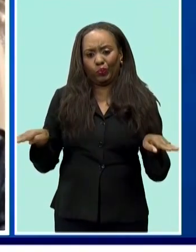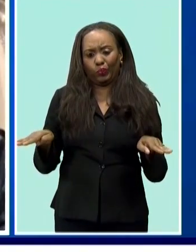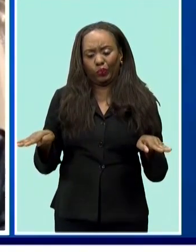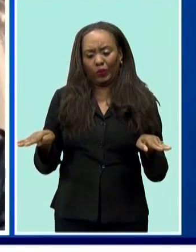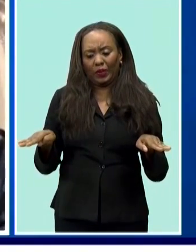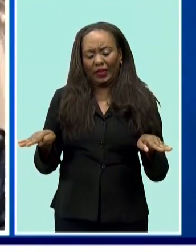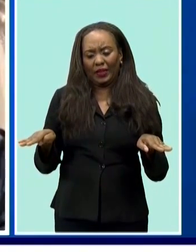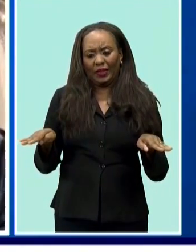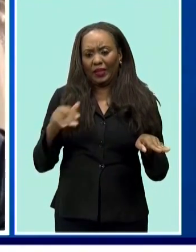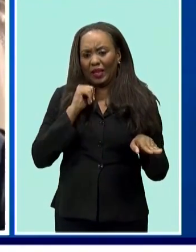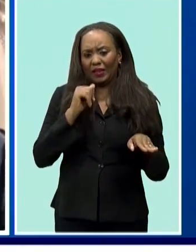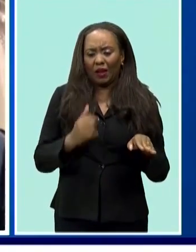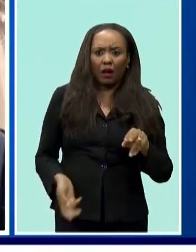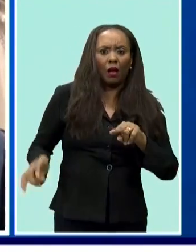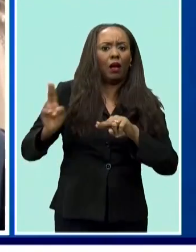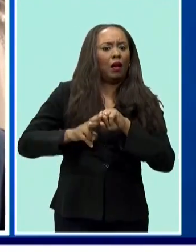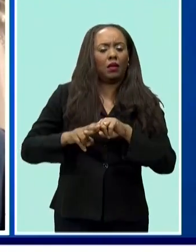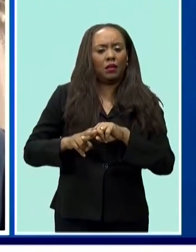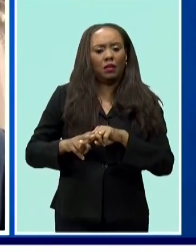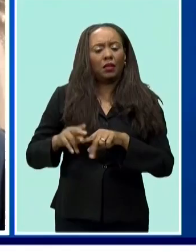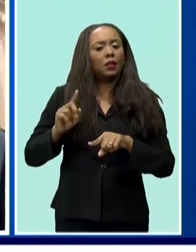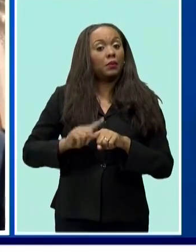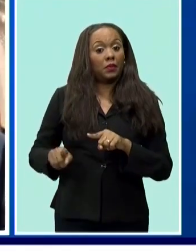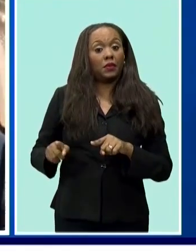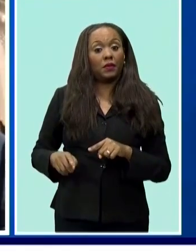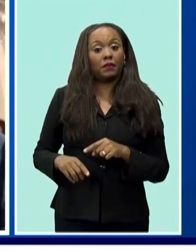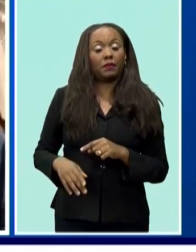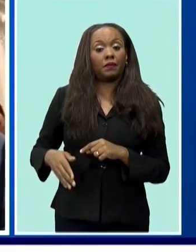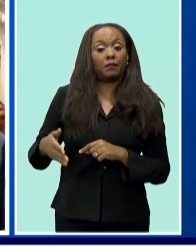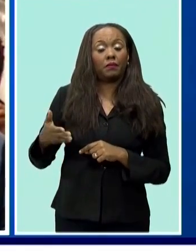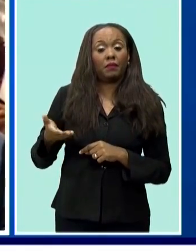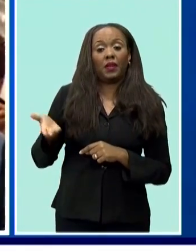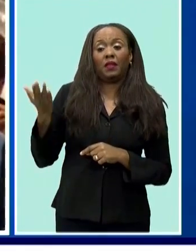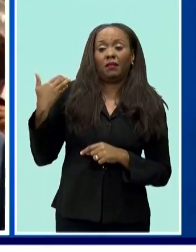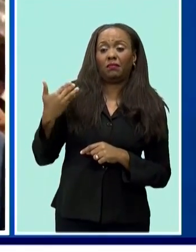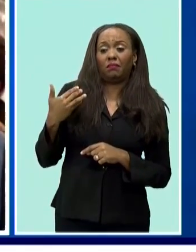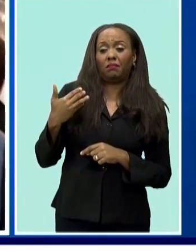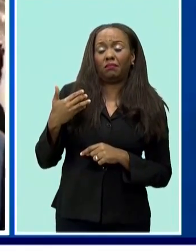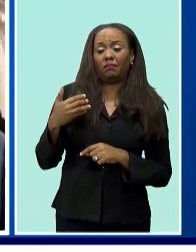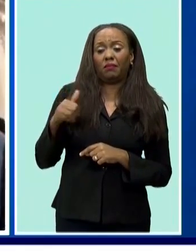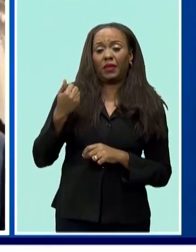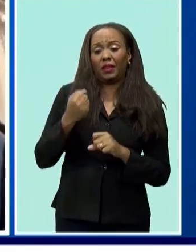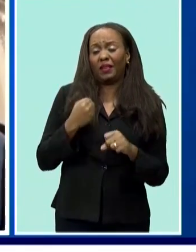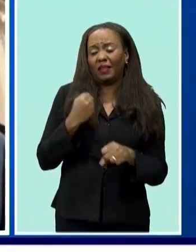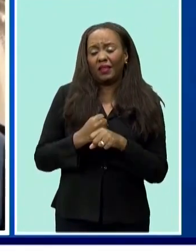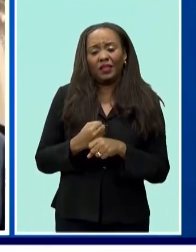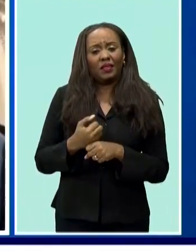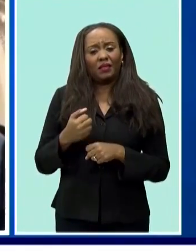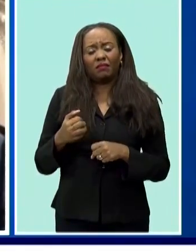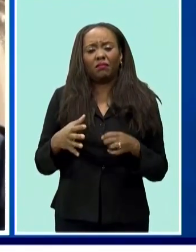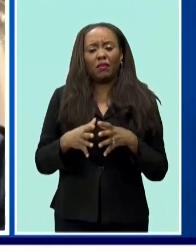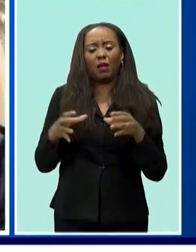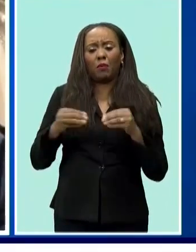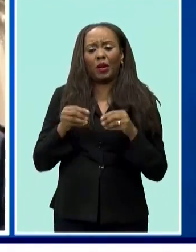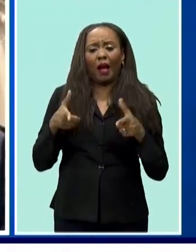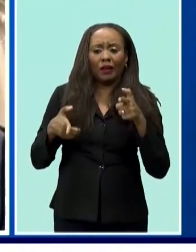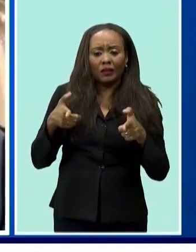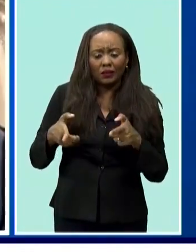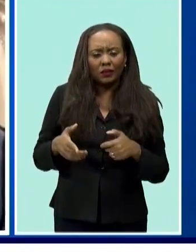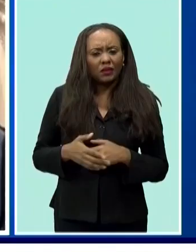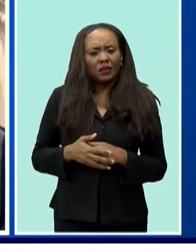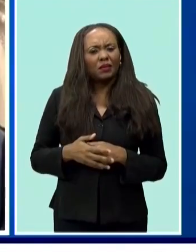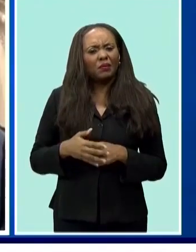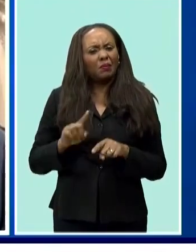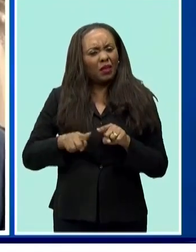difficult. But we've seen over the last few decades an increase in the presence of guns, and you see it across the world. New Zealand